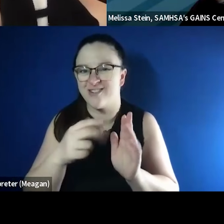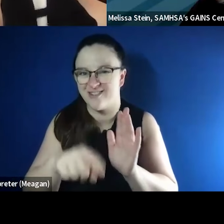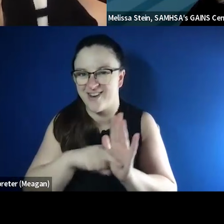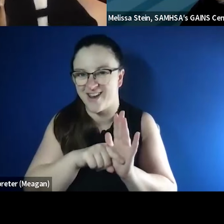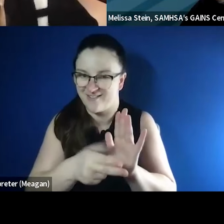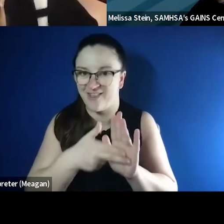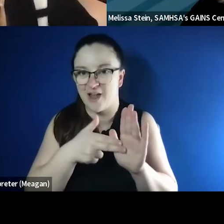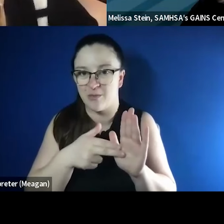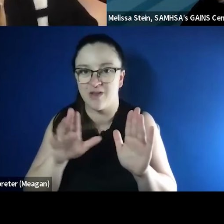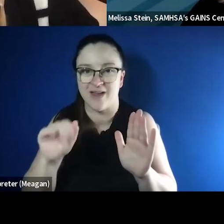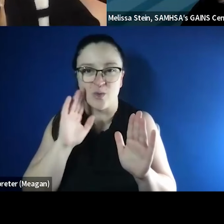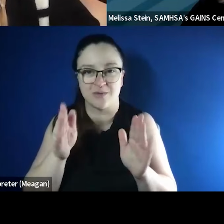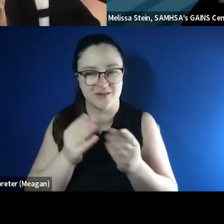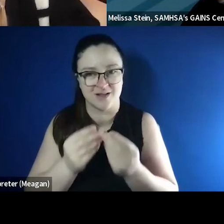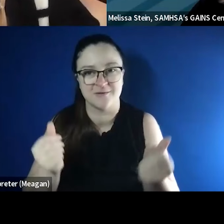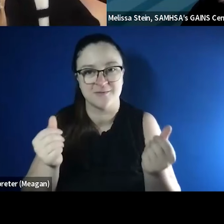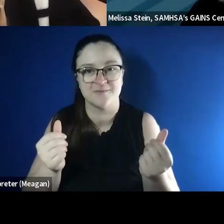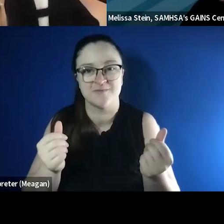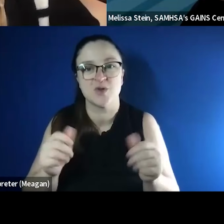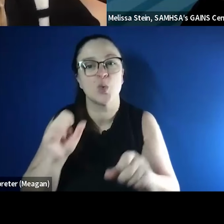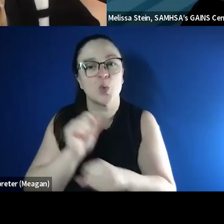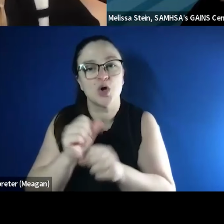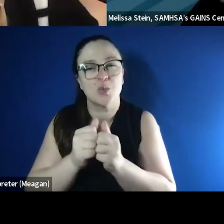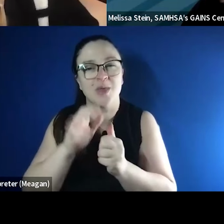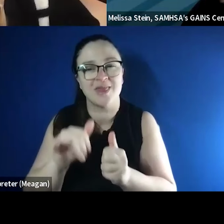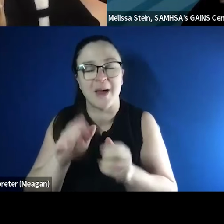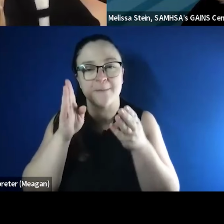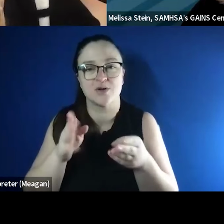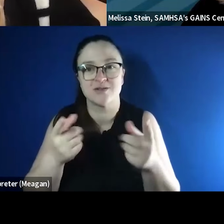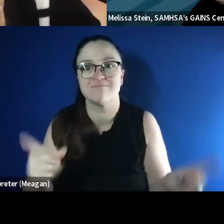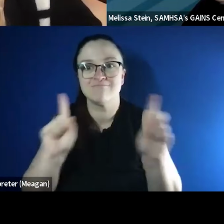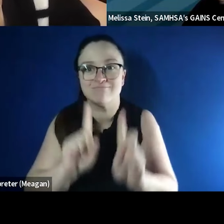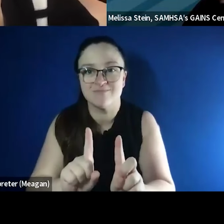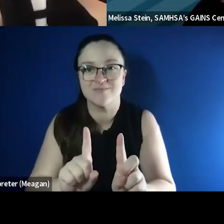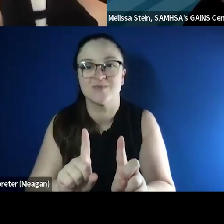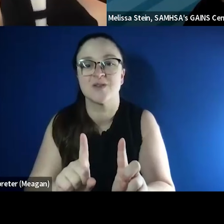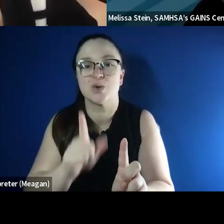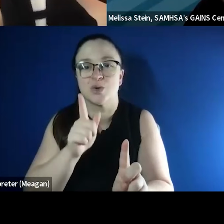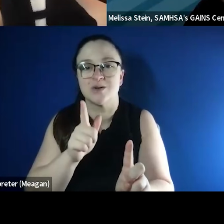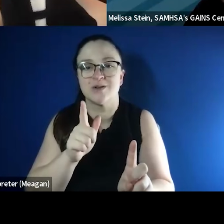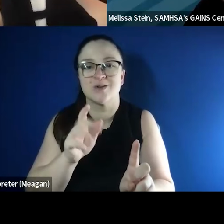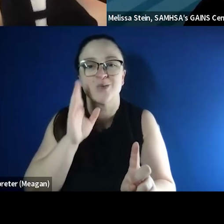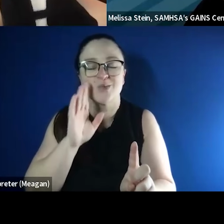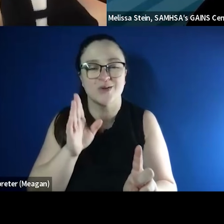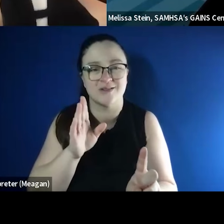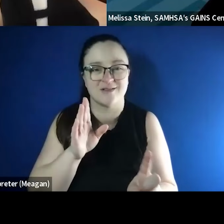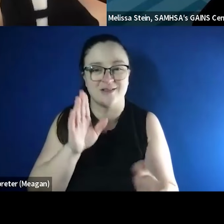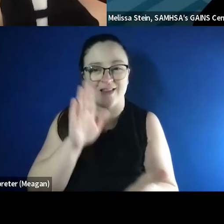people who are working alongside that person understand the kind of nuances and gristle of that approach.